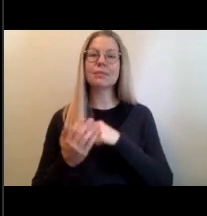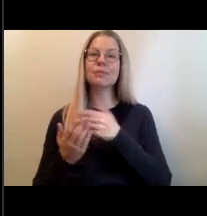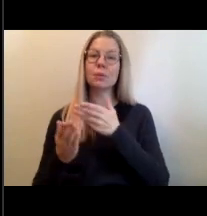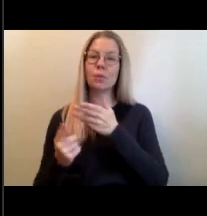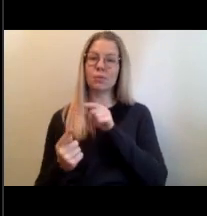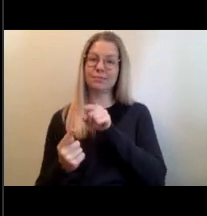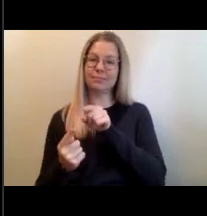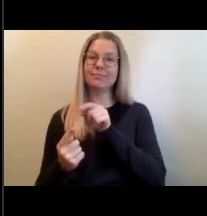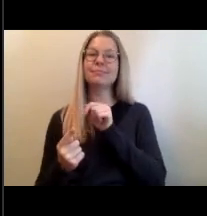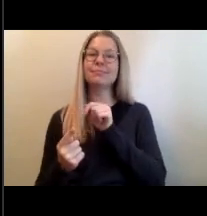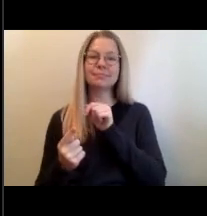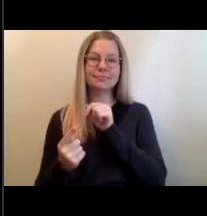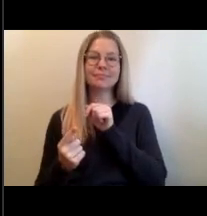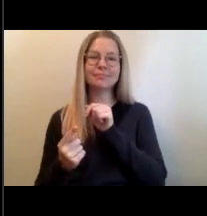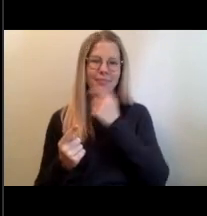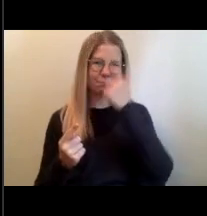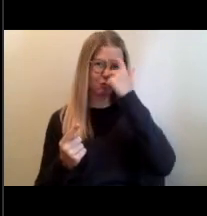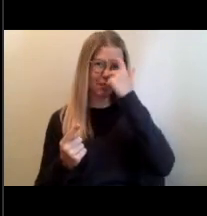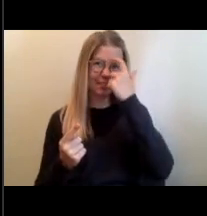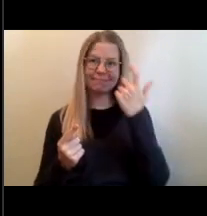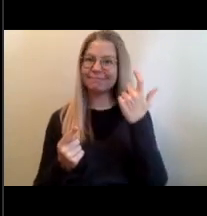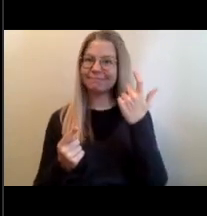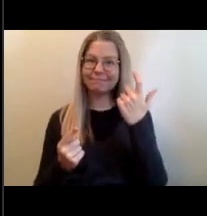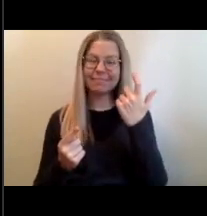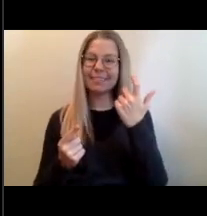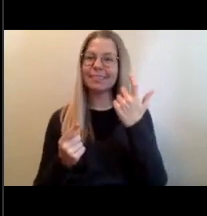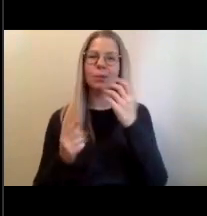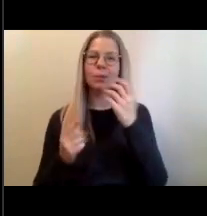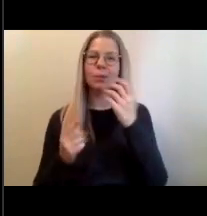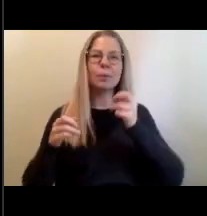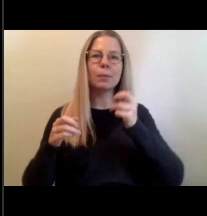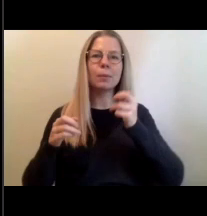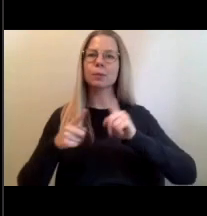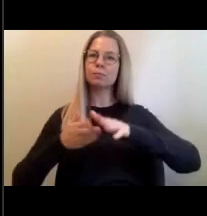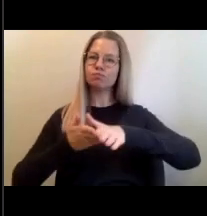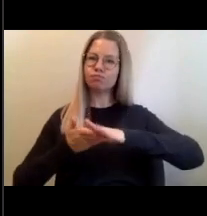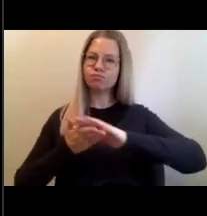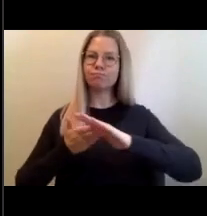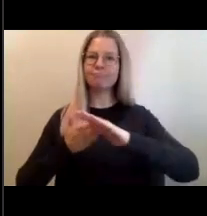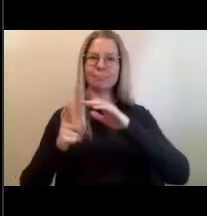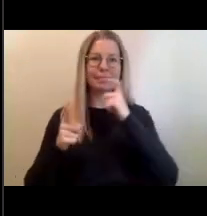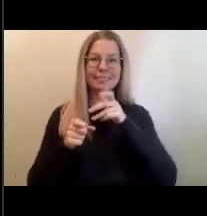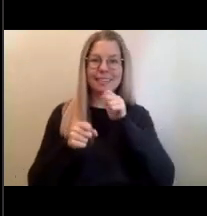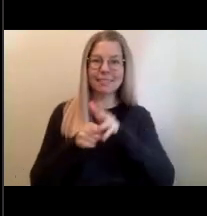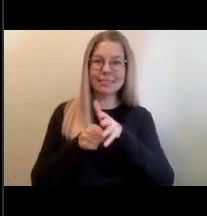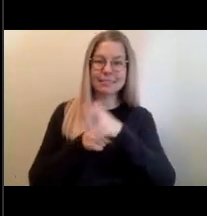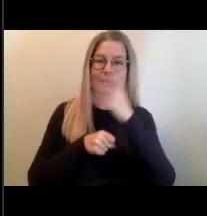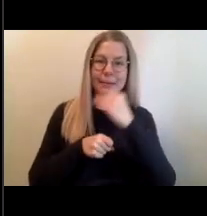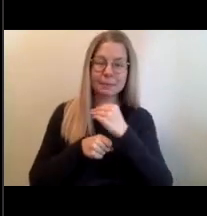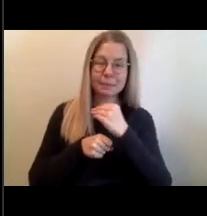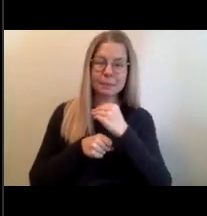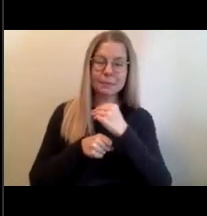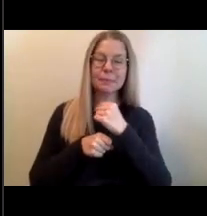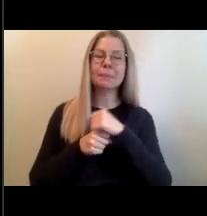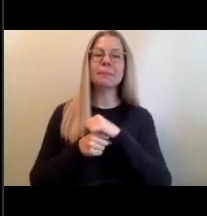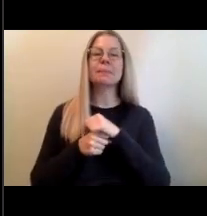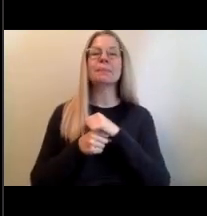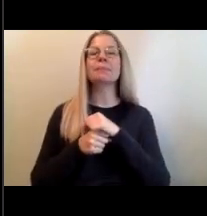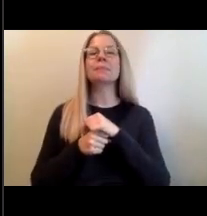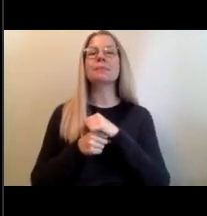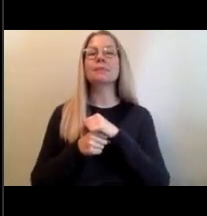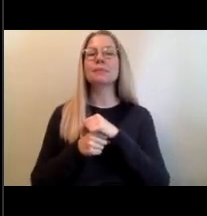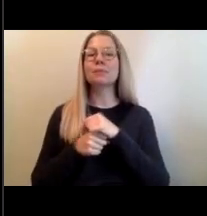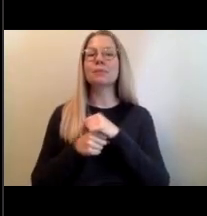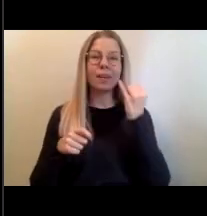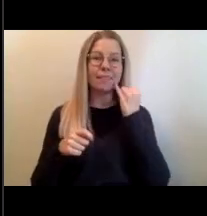toxicity that didn't get washed away because we didn't get enough sleep. And if we continue down that path and each night